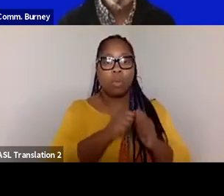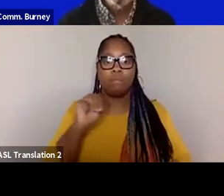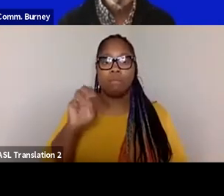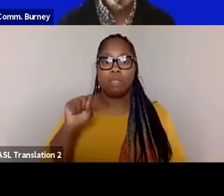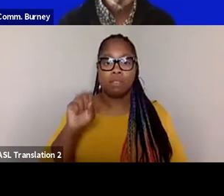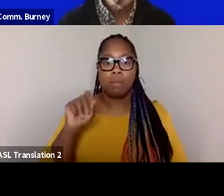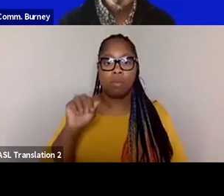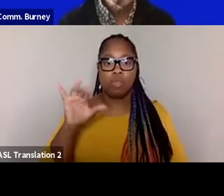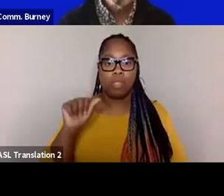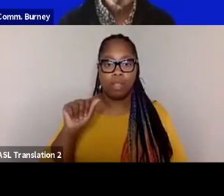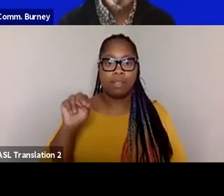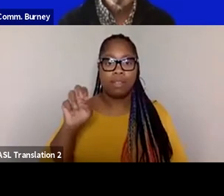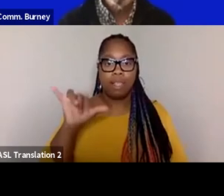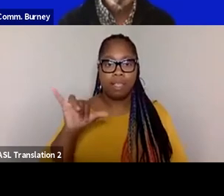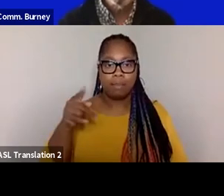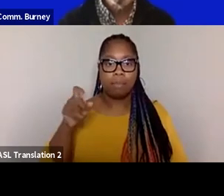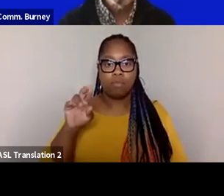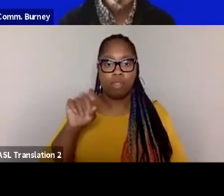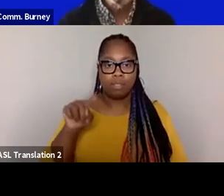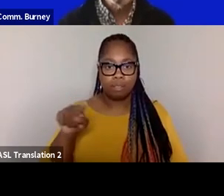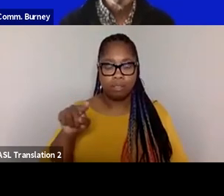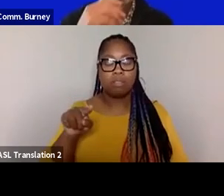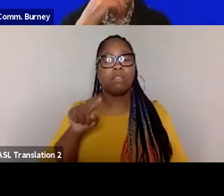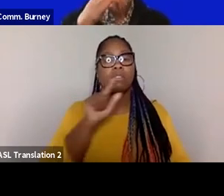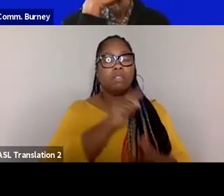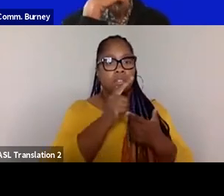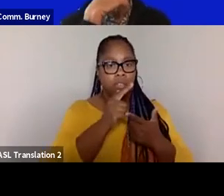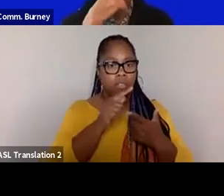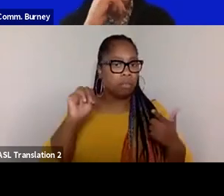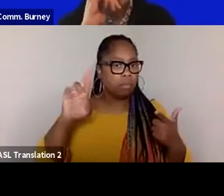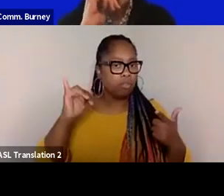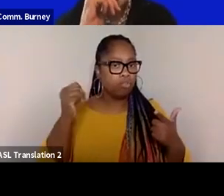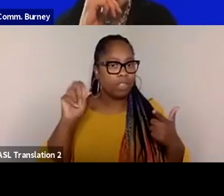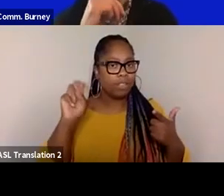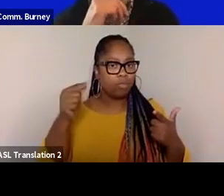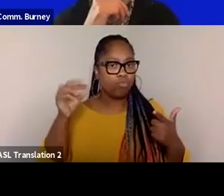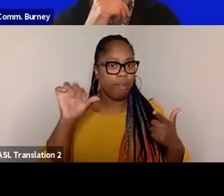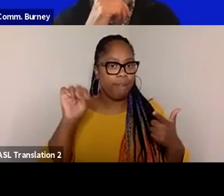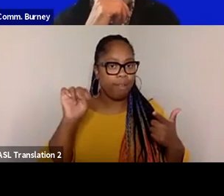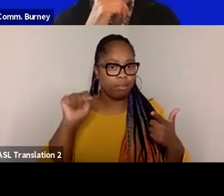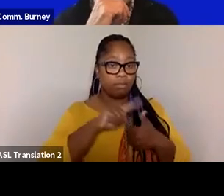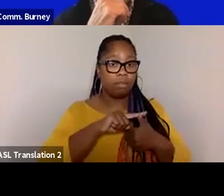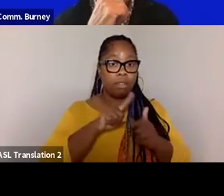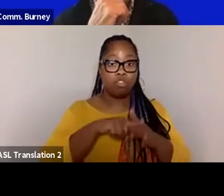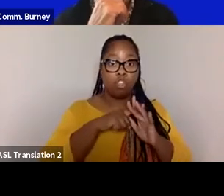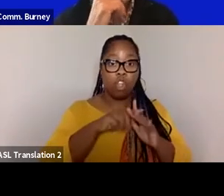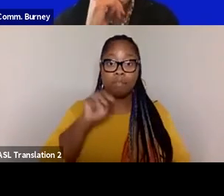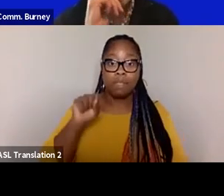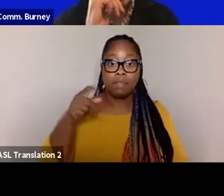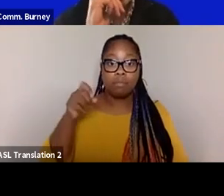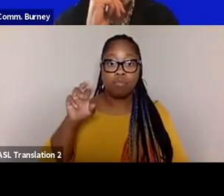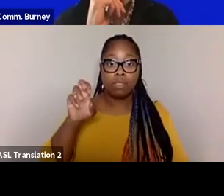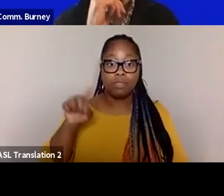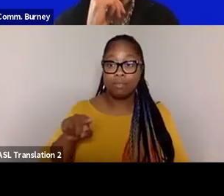Nelly Perez, who will be followed by Mr. Jason Grant. Ms. Perez? Yes,